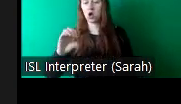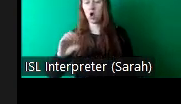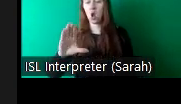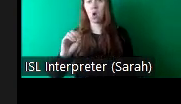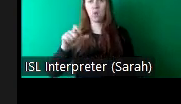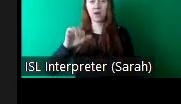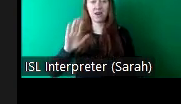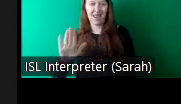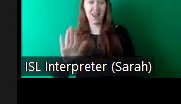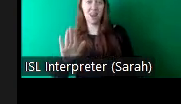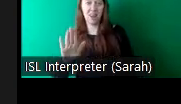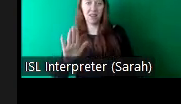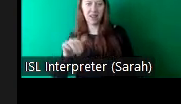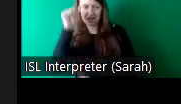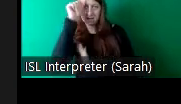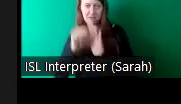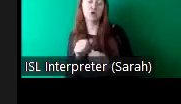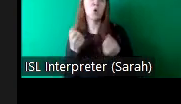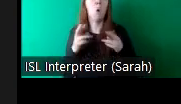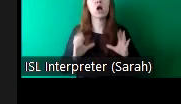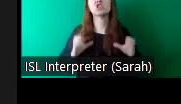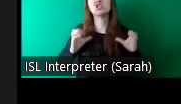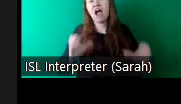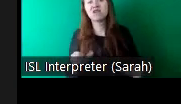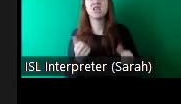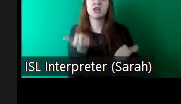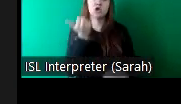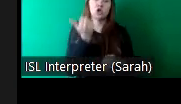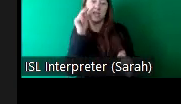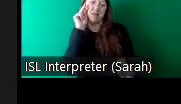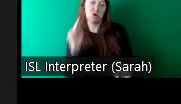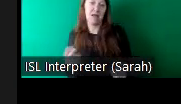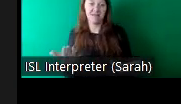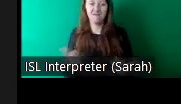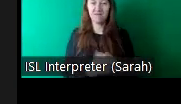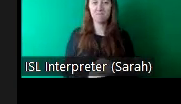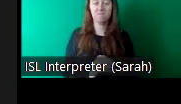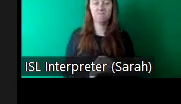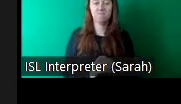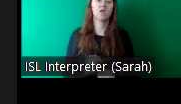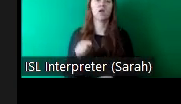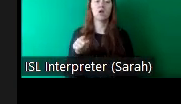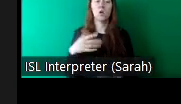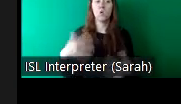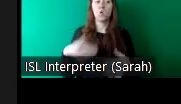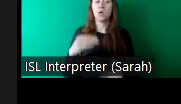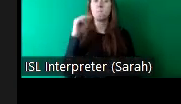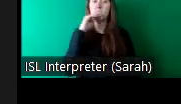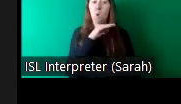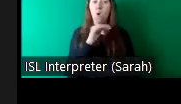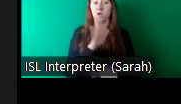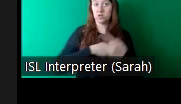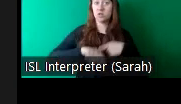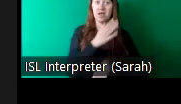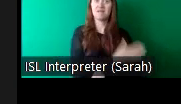notions, as opposed to coming from maybe a more justice or more solidarity perspective. So it's very important, I suppose, as a starting point,